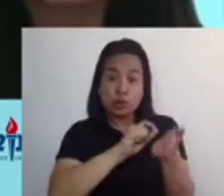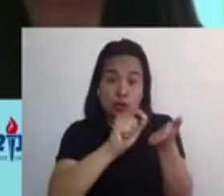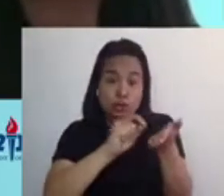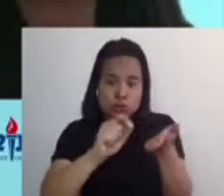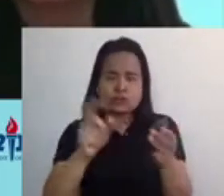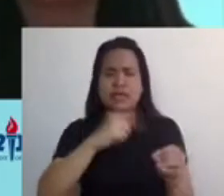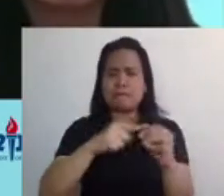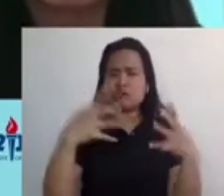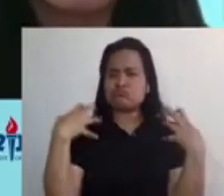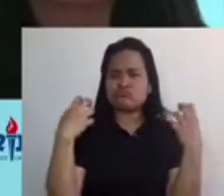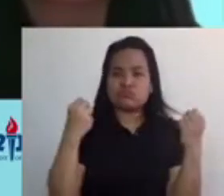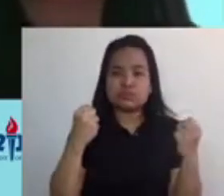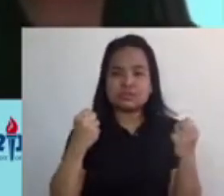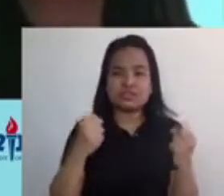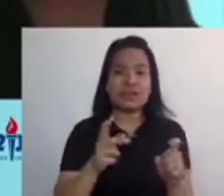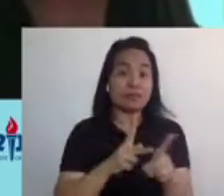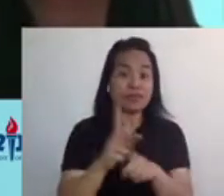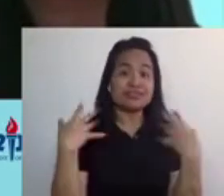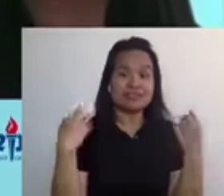to an unsatisfactory rating.